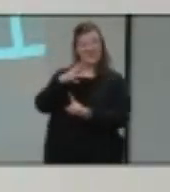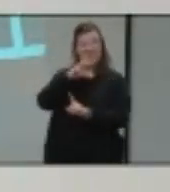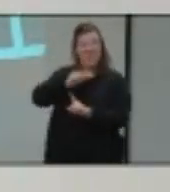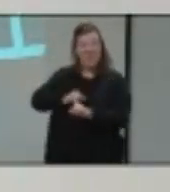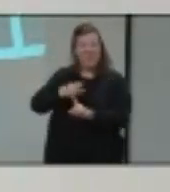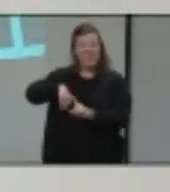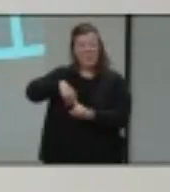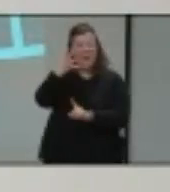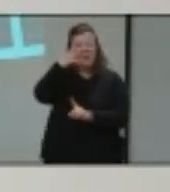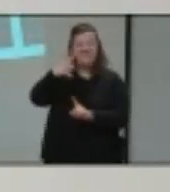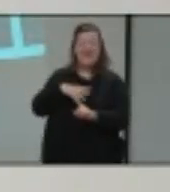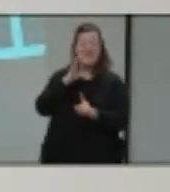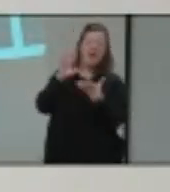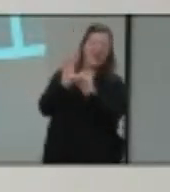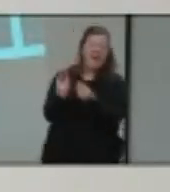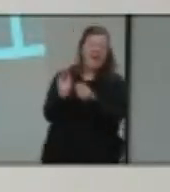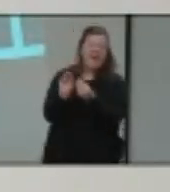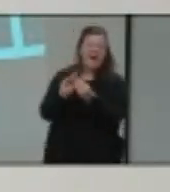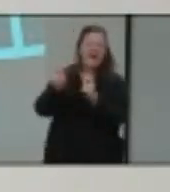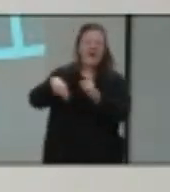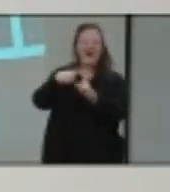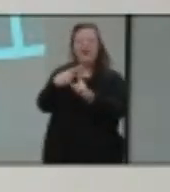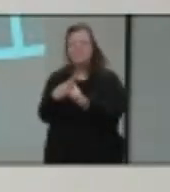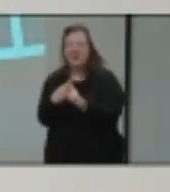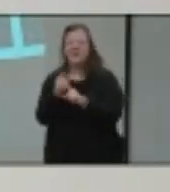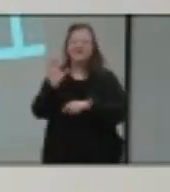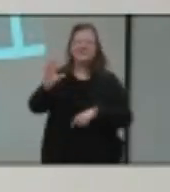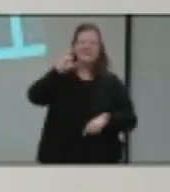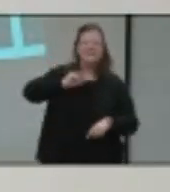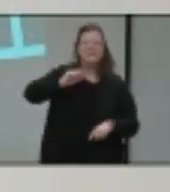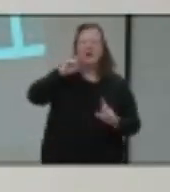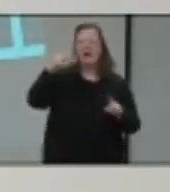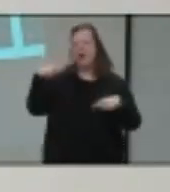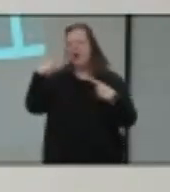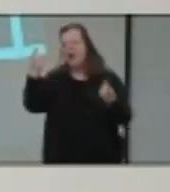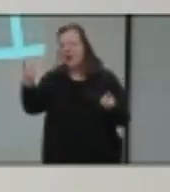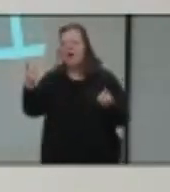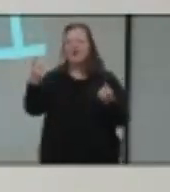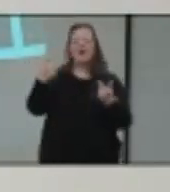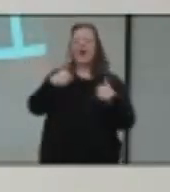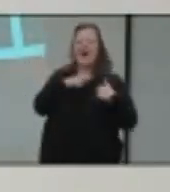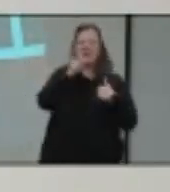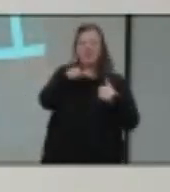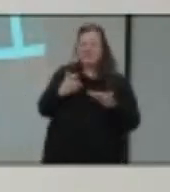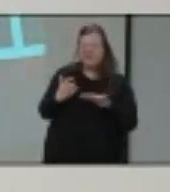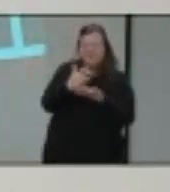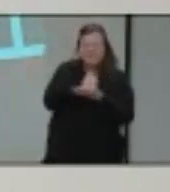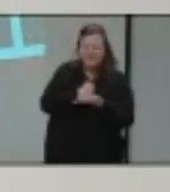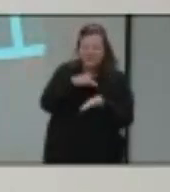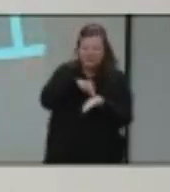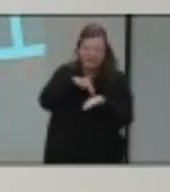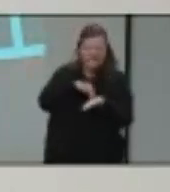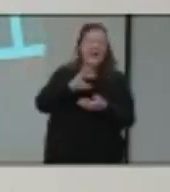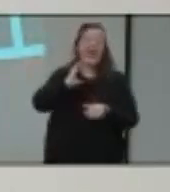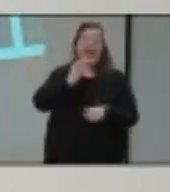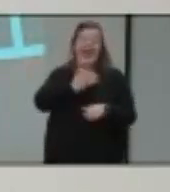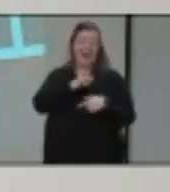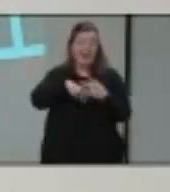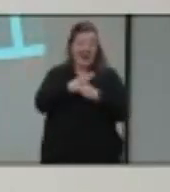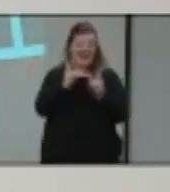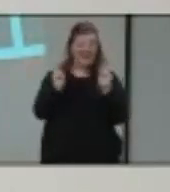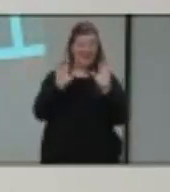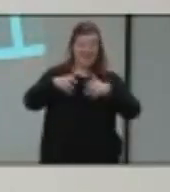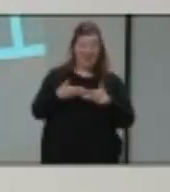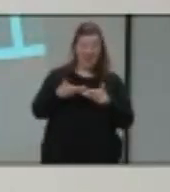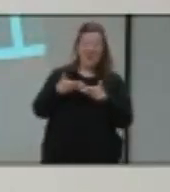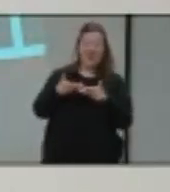share with me his past experiences with the freedmen and how I don't deserve to be working as a nurse, how our kind is culpable for ruining his